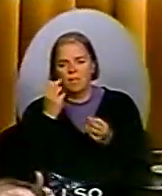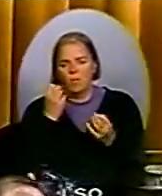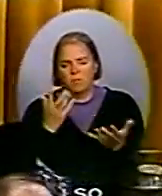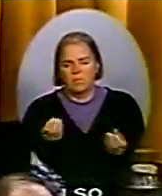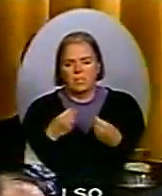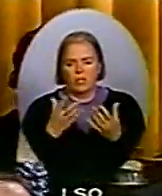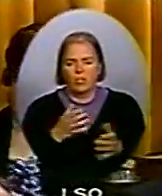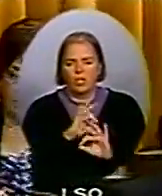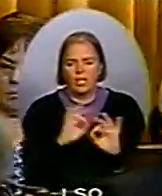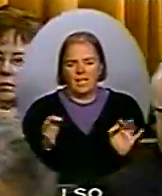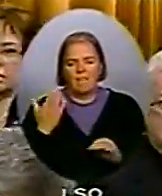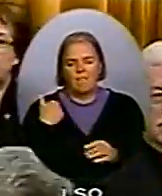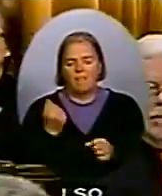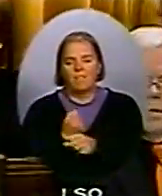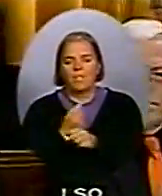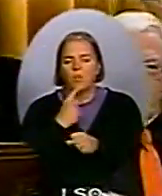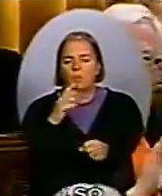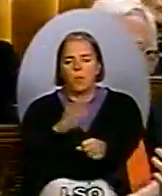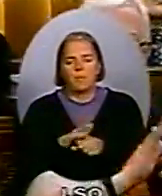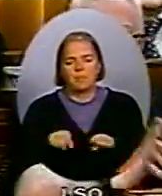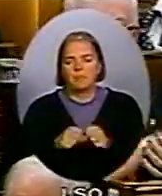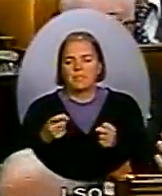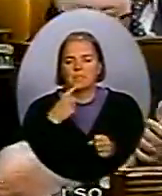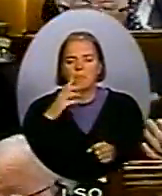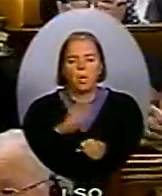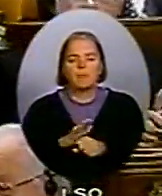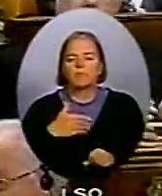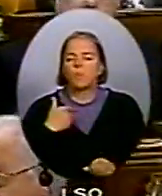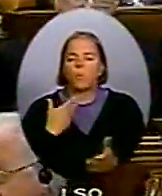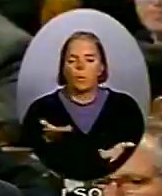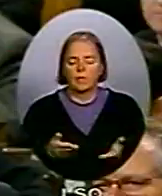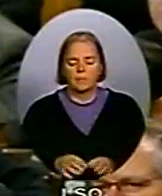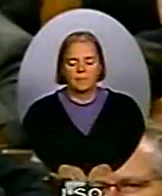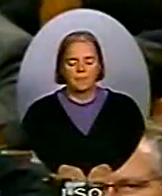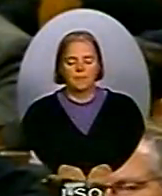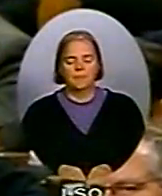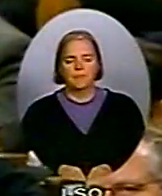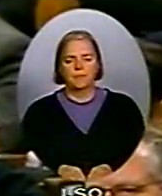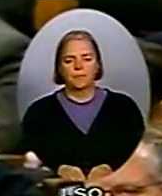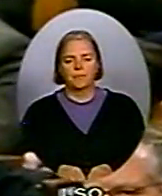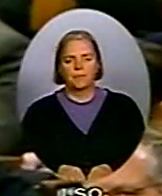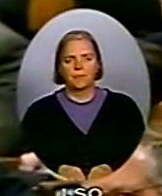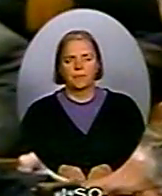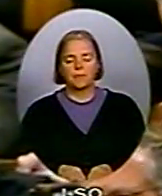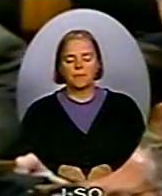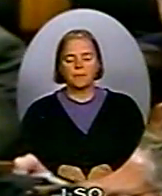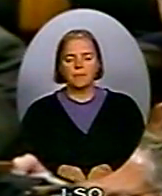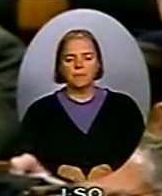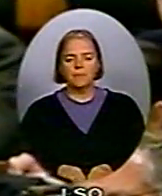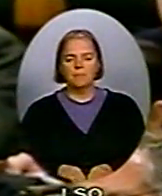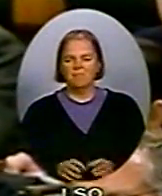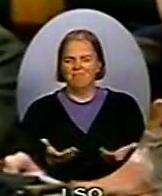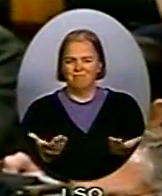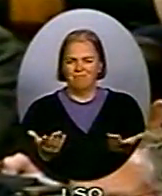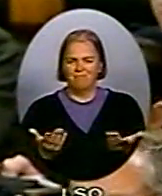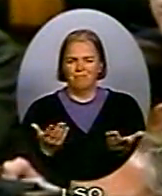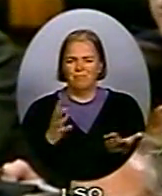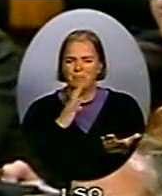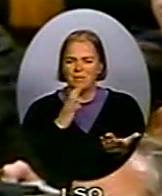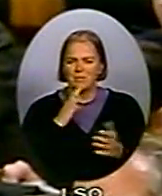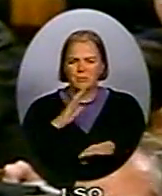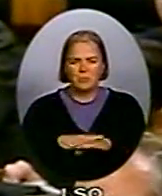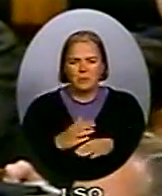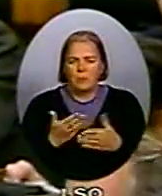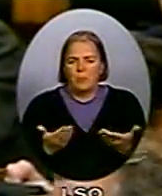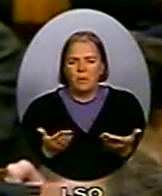promise? The Honourable President of the Treasury Board. I don't know what the Honourable Member is actually talking about, Mr. Speaker. What I can tell you is that when it